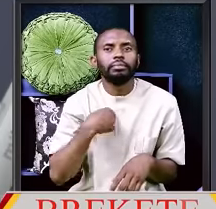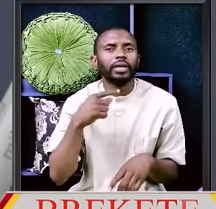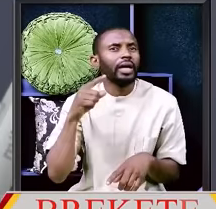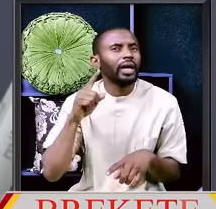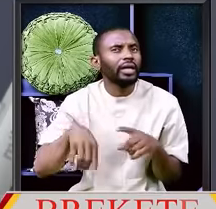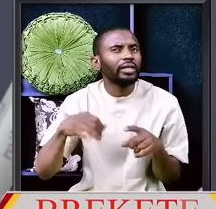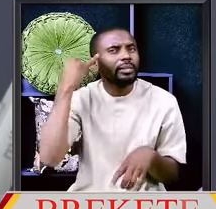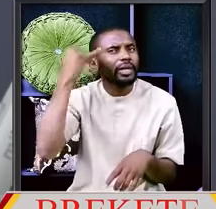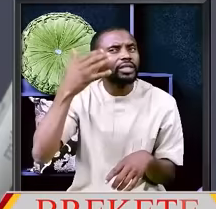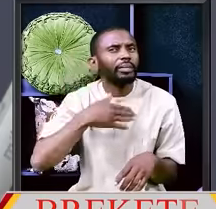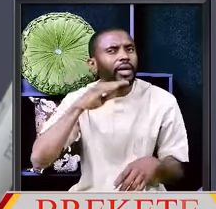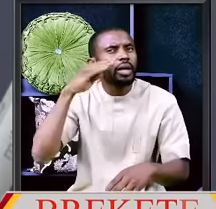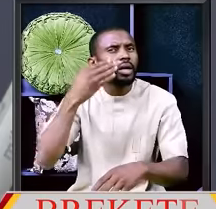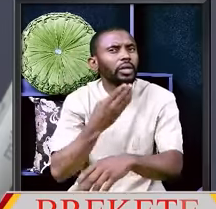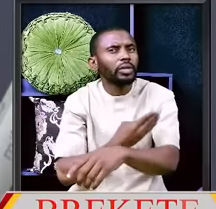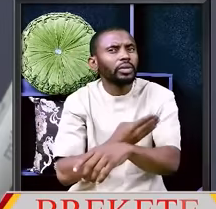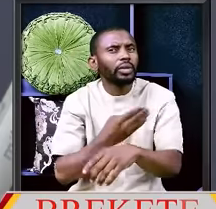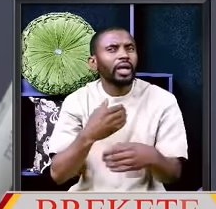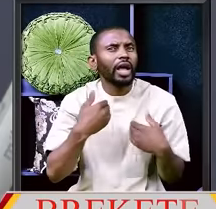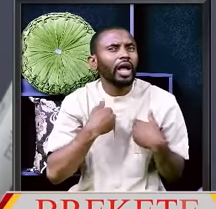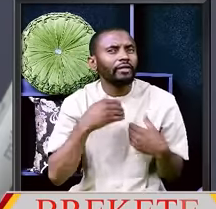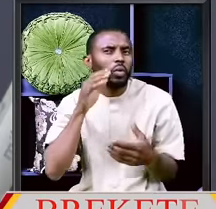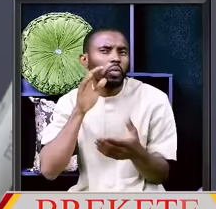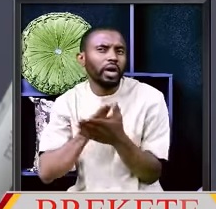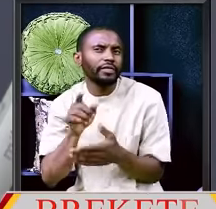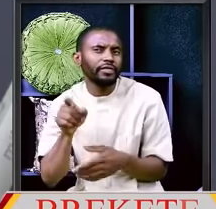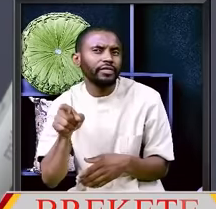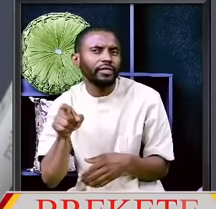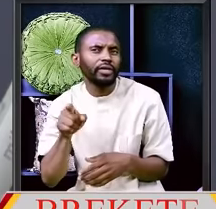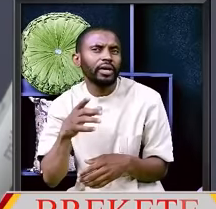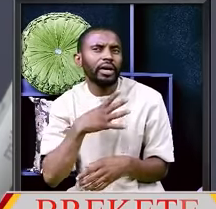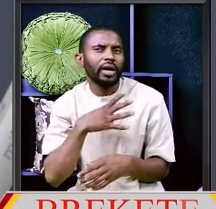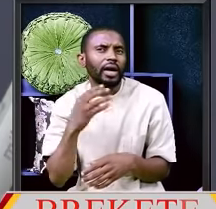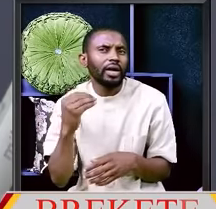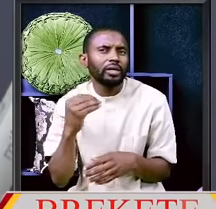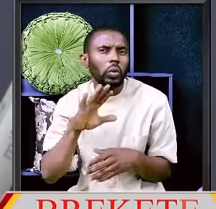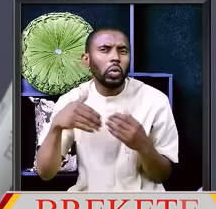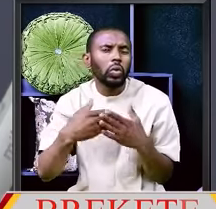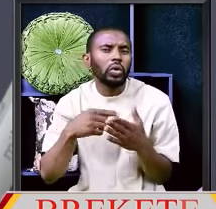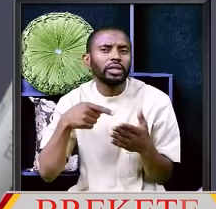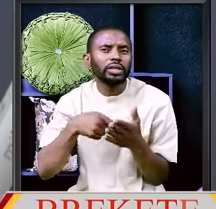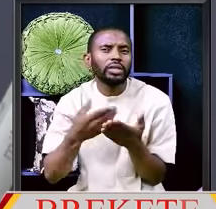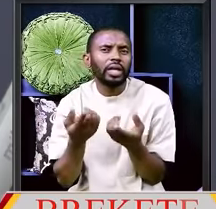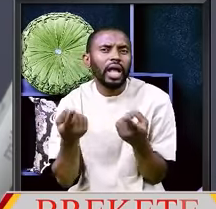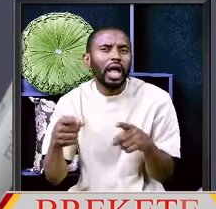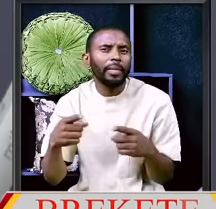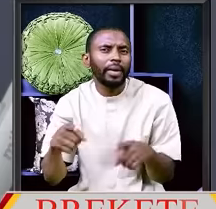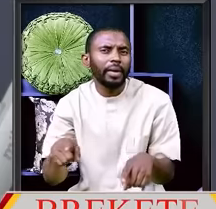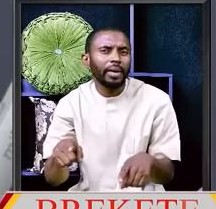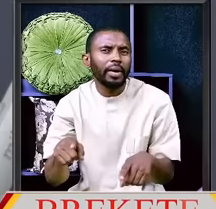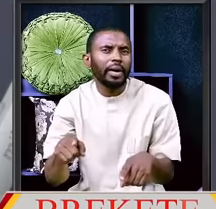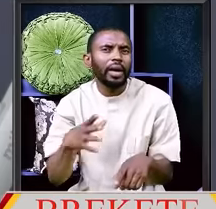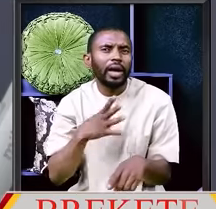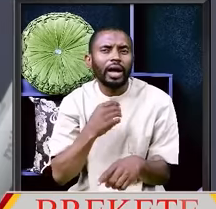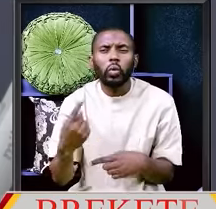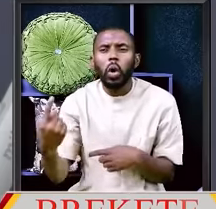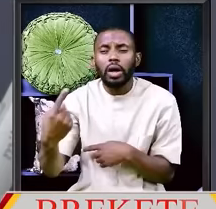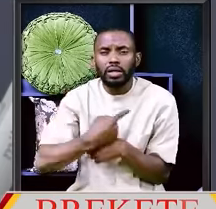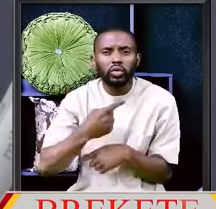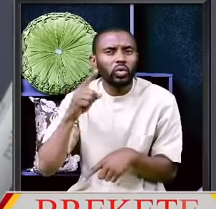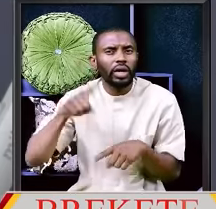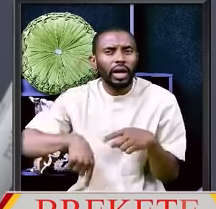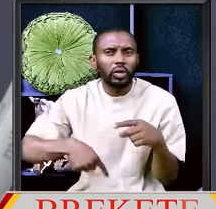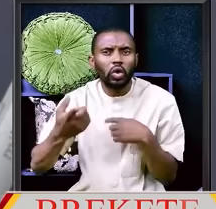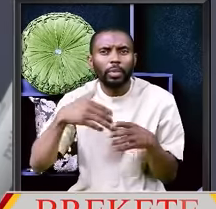cannot imagine my son having a wife and all those things are happening. You have not for one day come out to